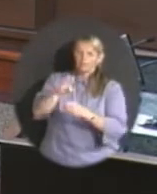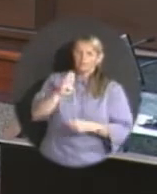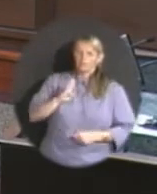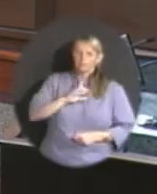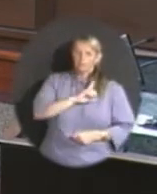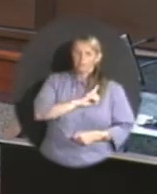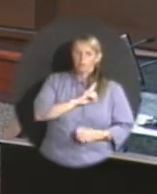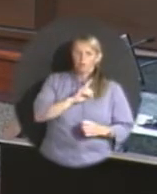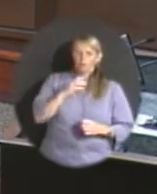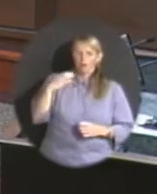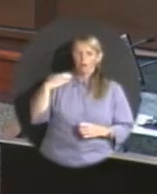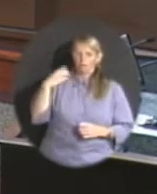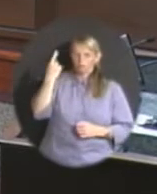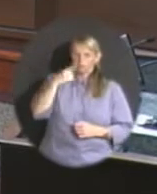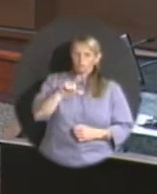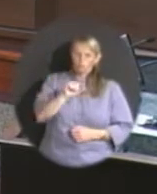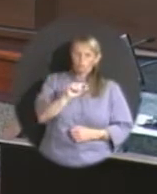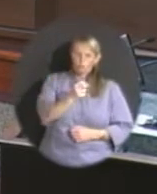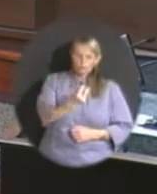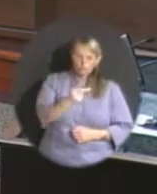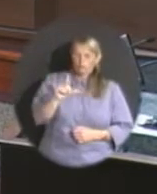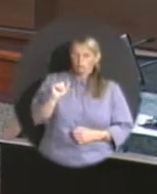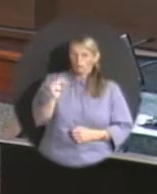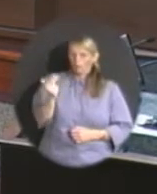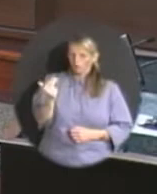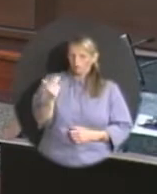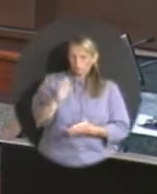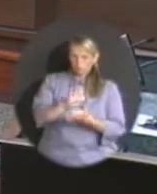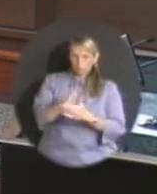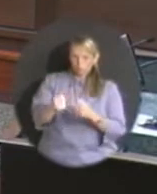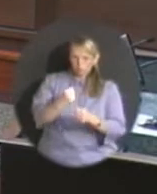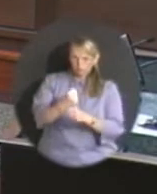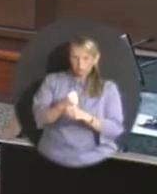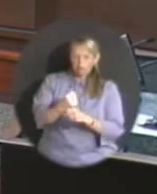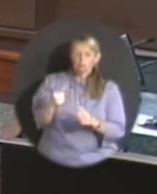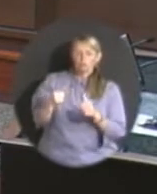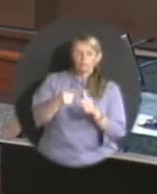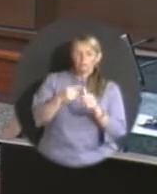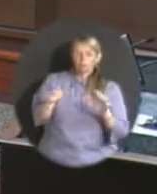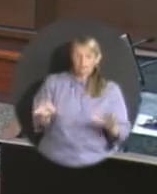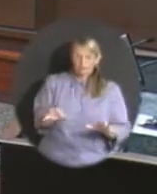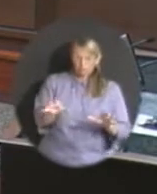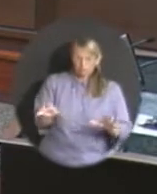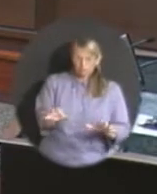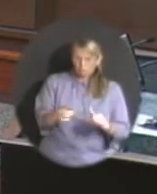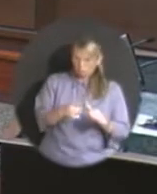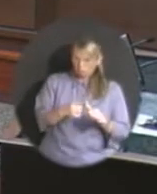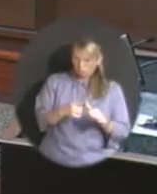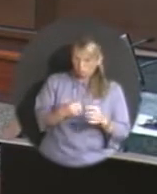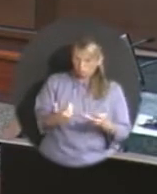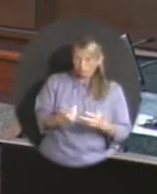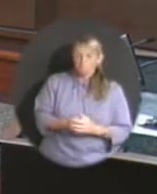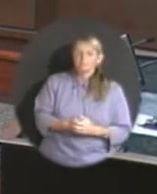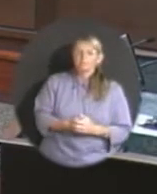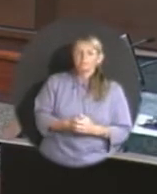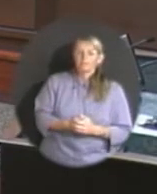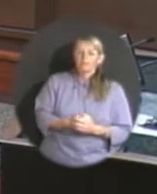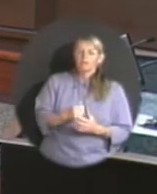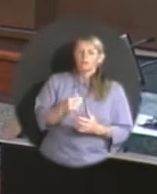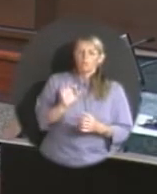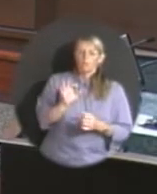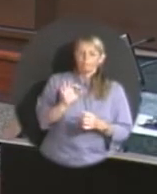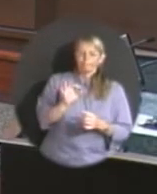the 2012-2013 school year. So the first action would be to elect a board